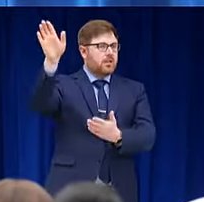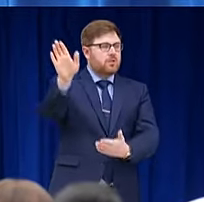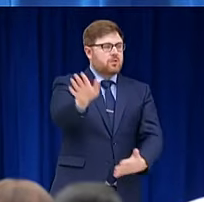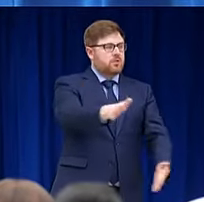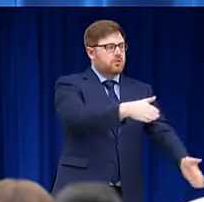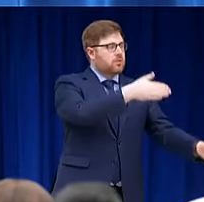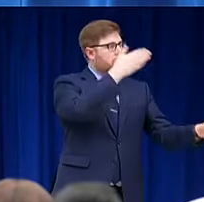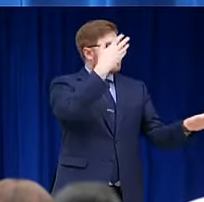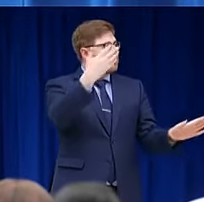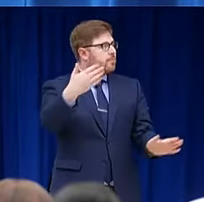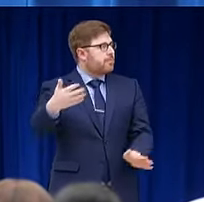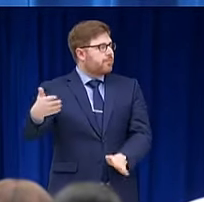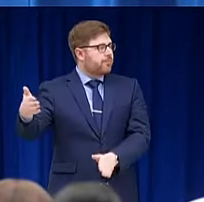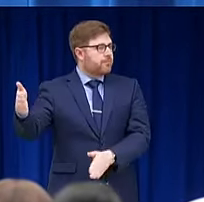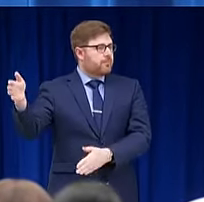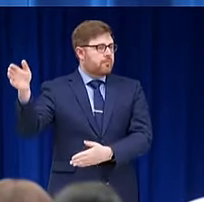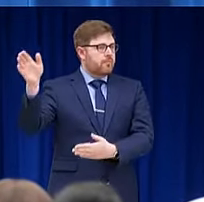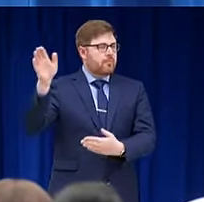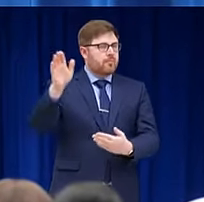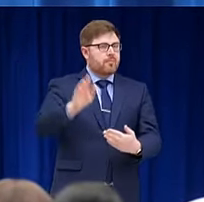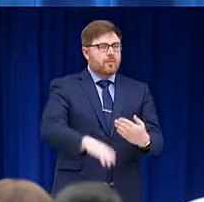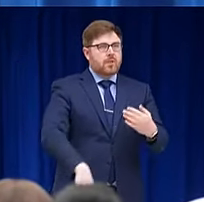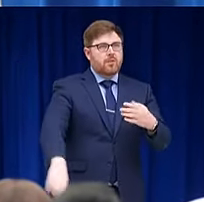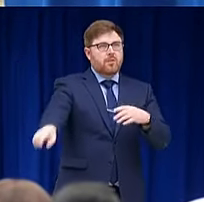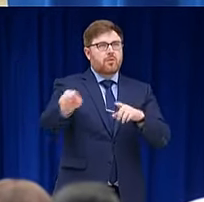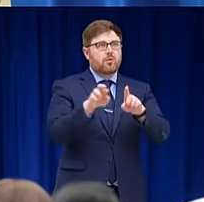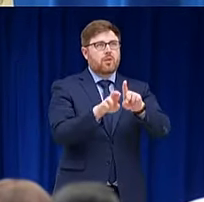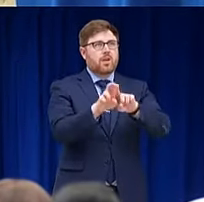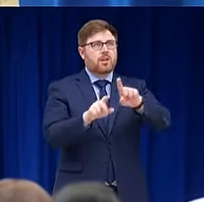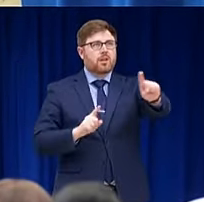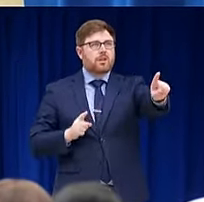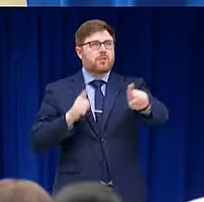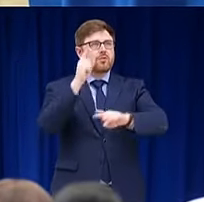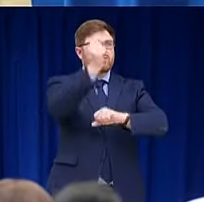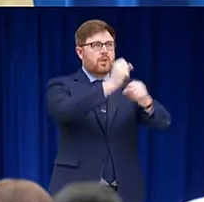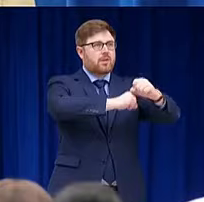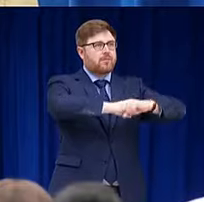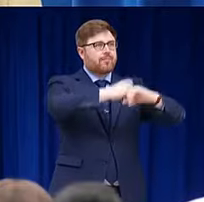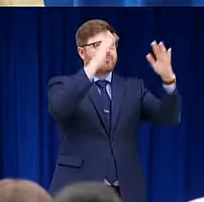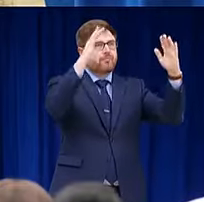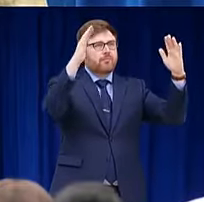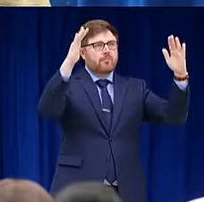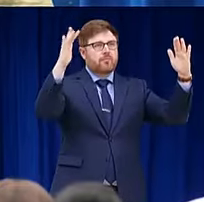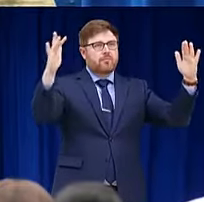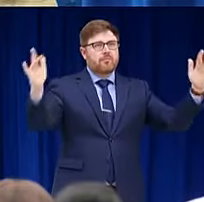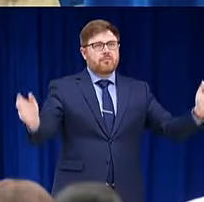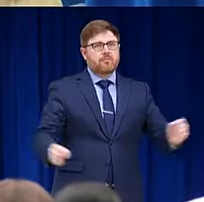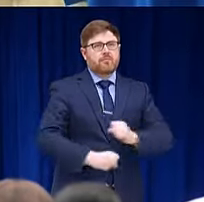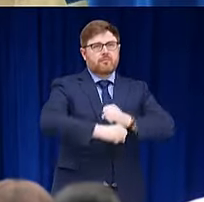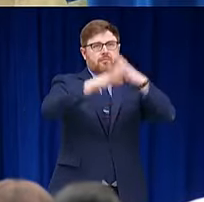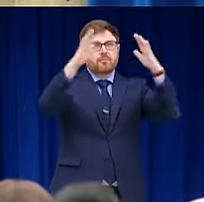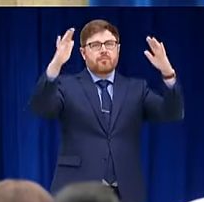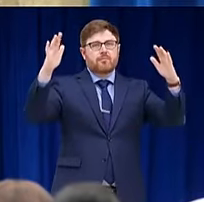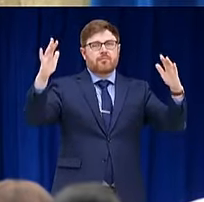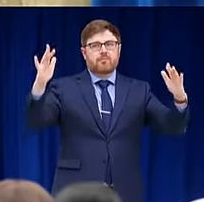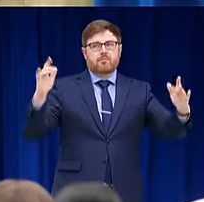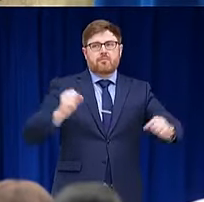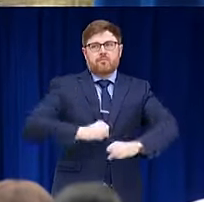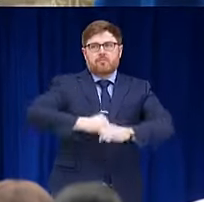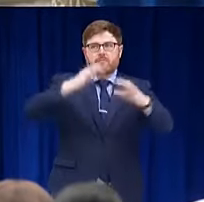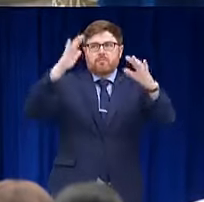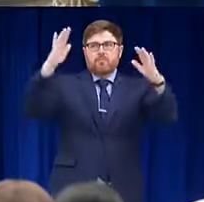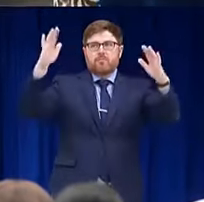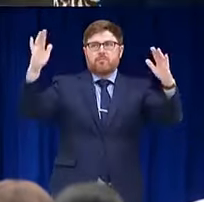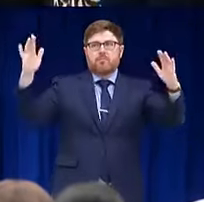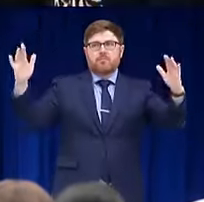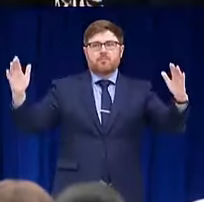gallantly streaming. And the rocket's red glare, the bombs